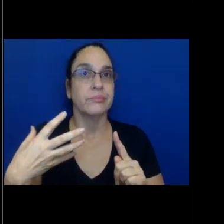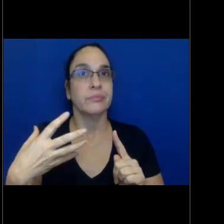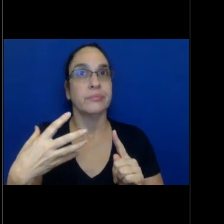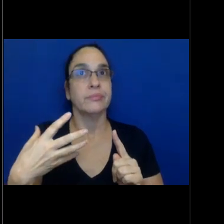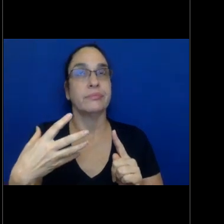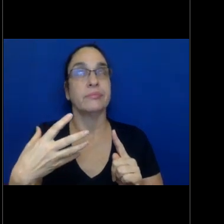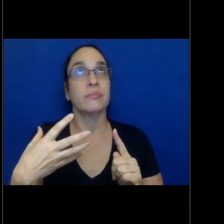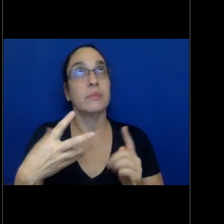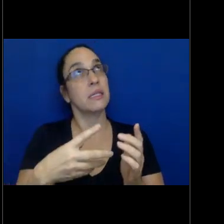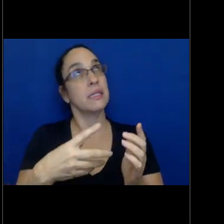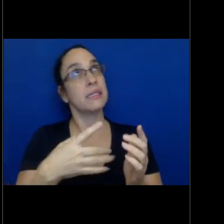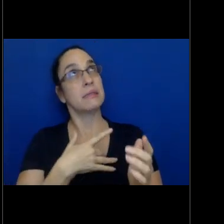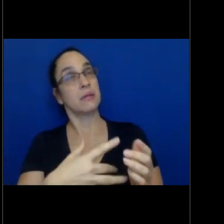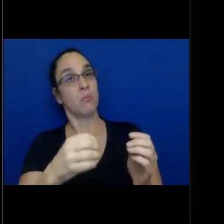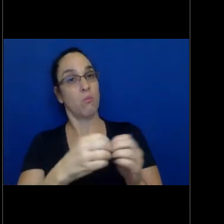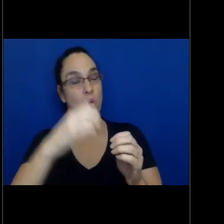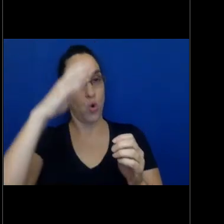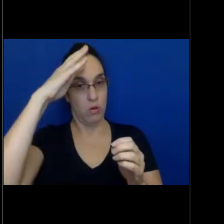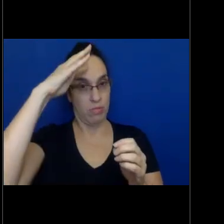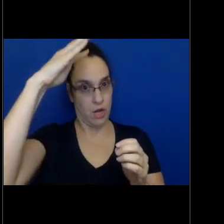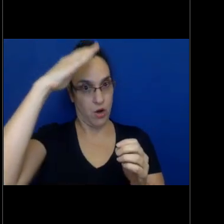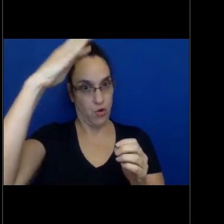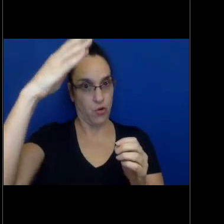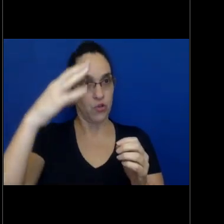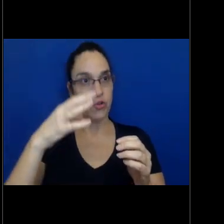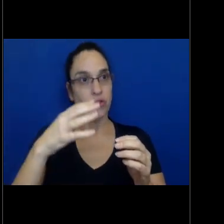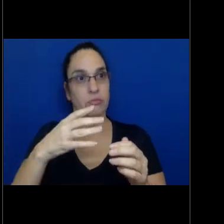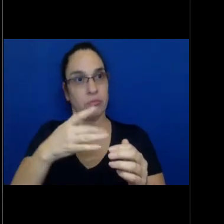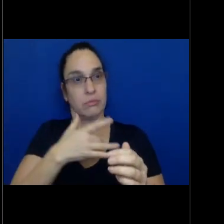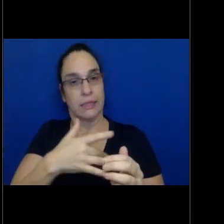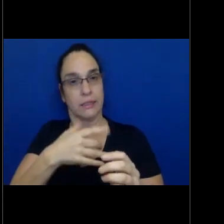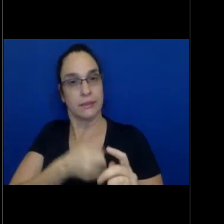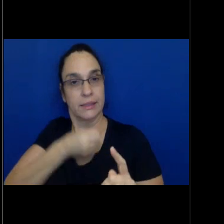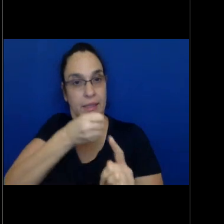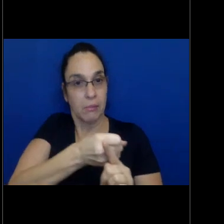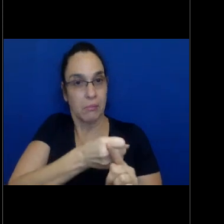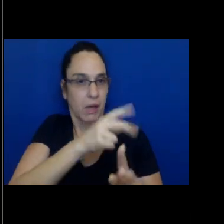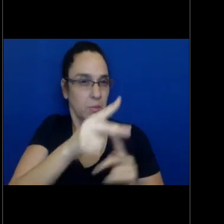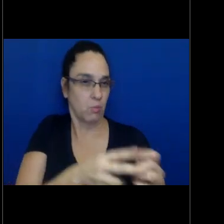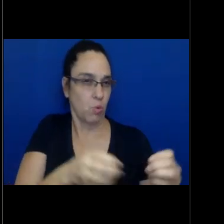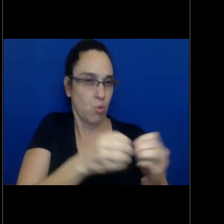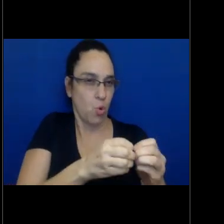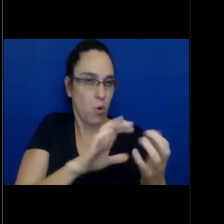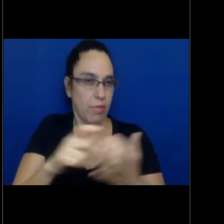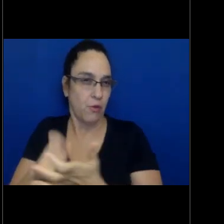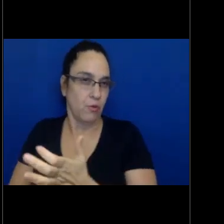ideas generally have had more impact over the years, right? So this is really,